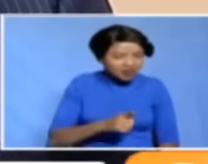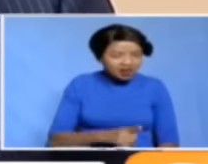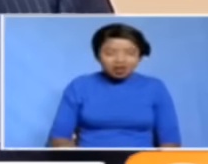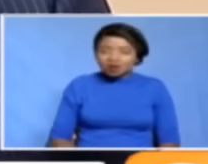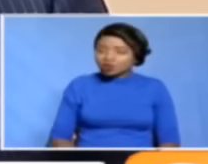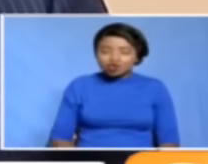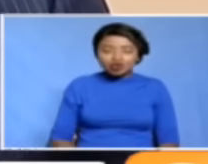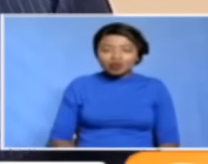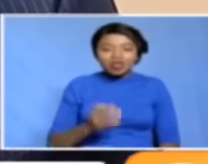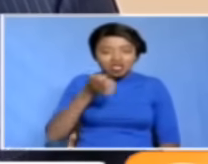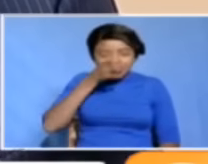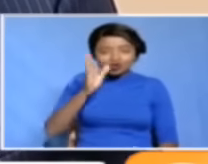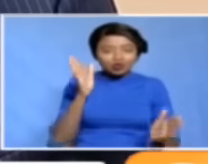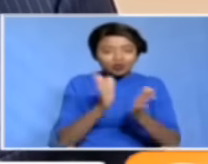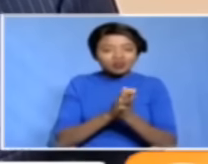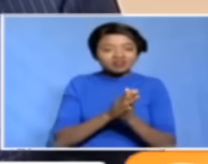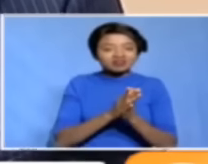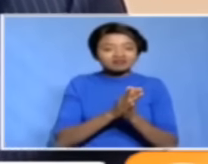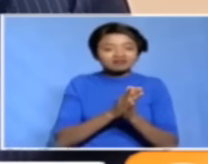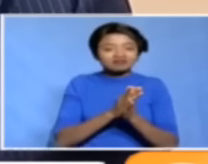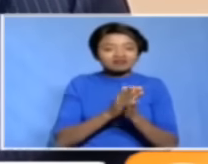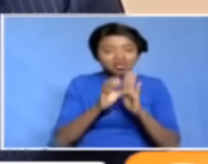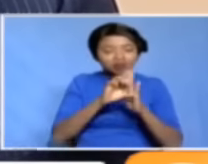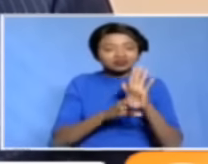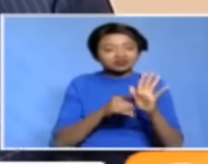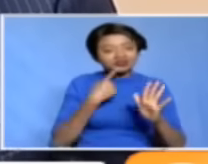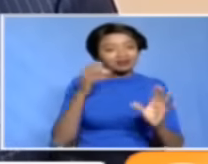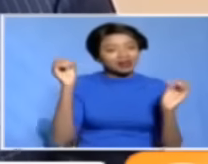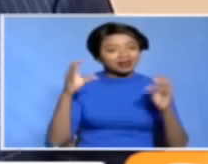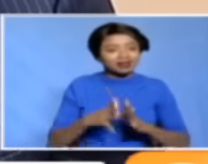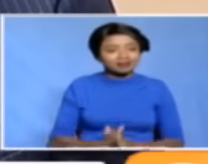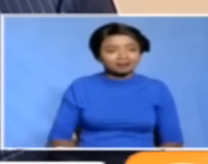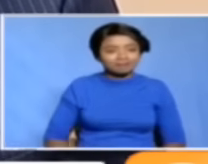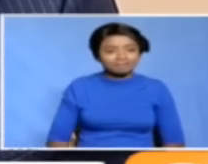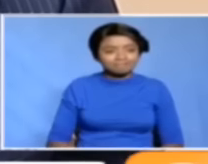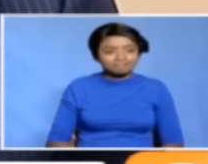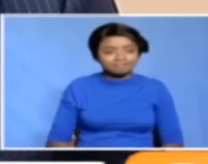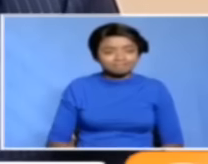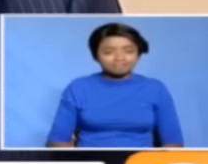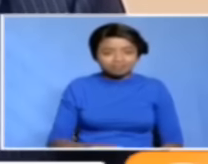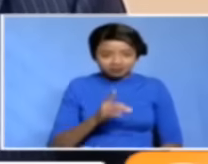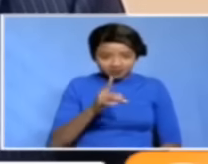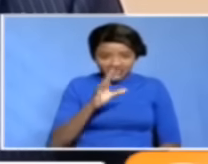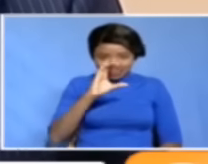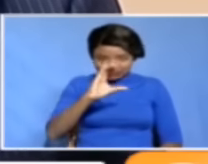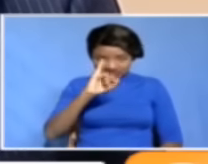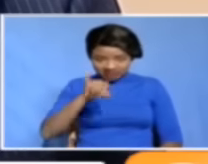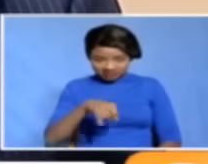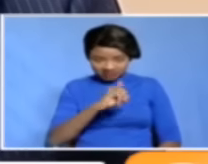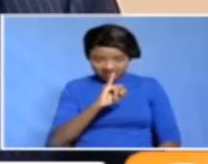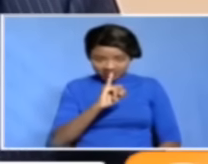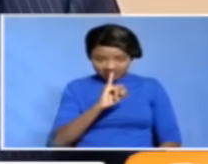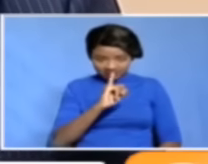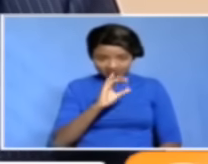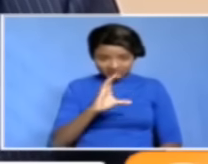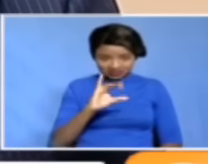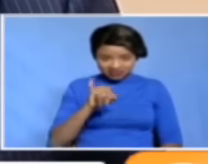content it deserves. The issue of cancellation. And let me come to this. The Chief Justice, David Maraga,